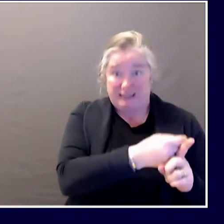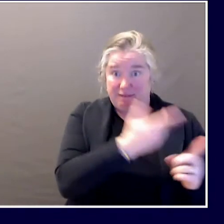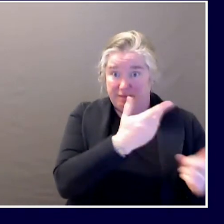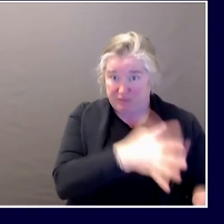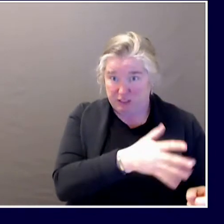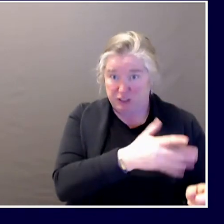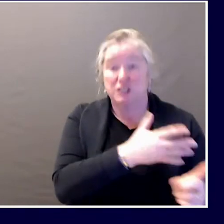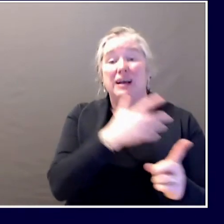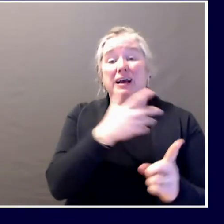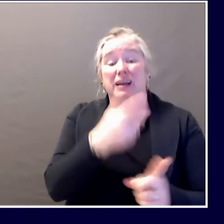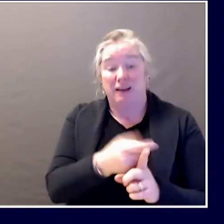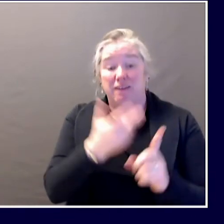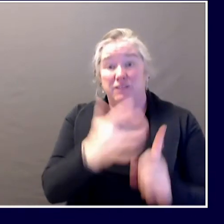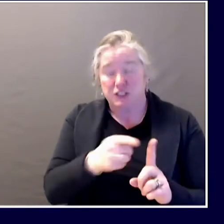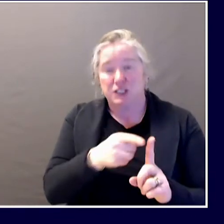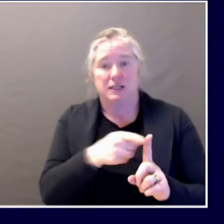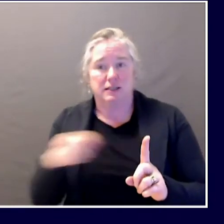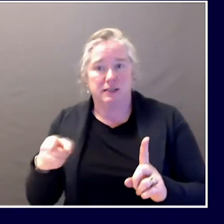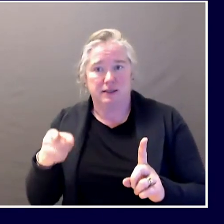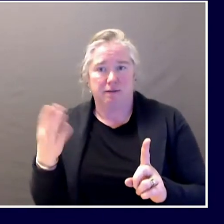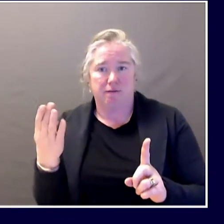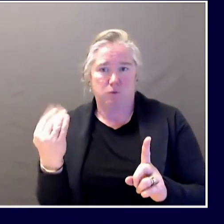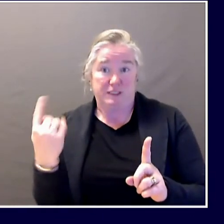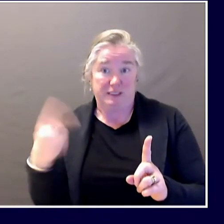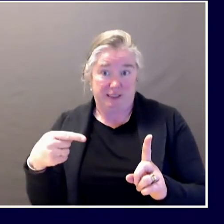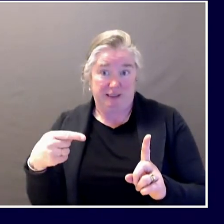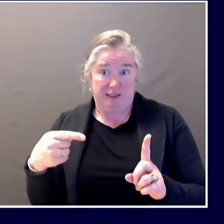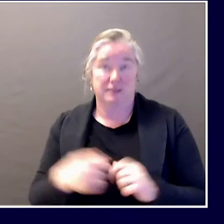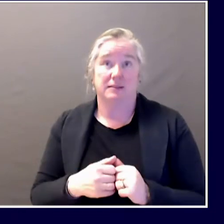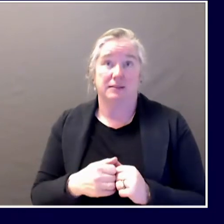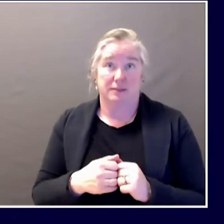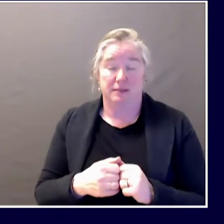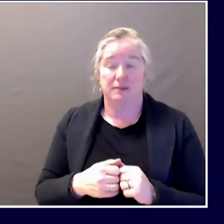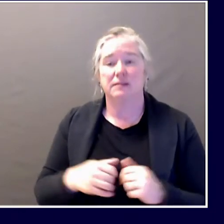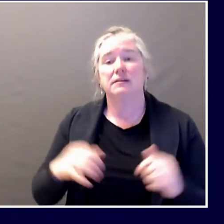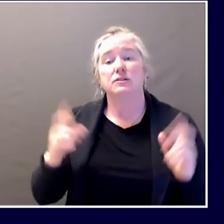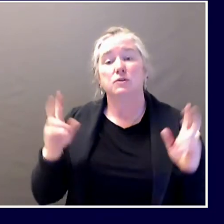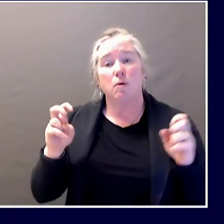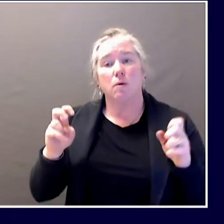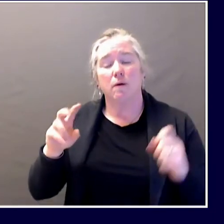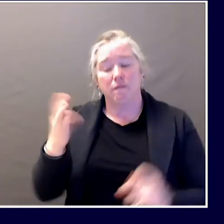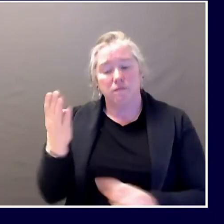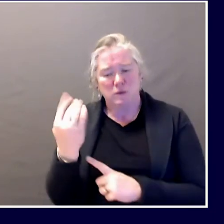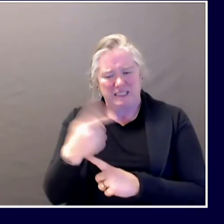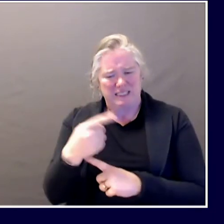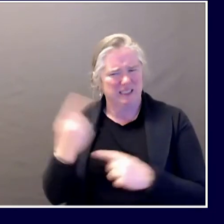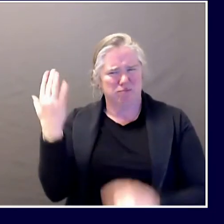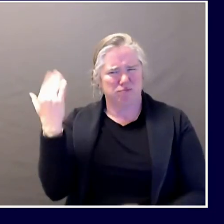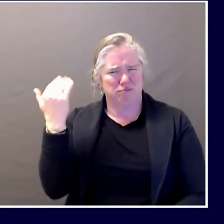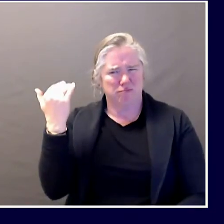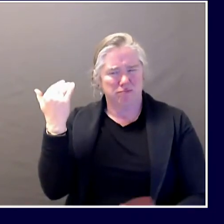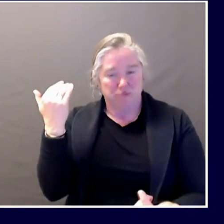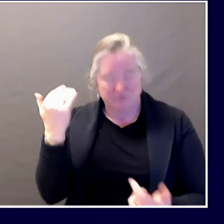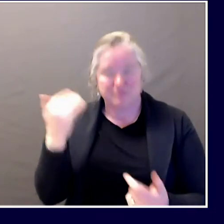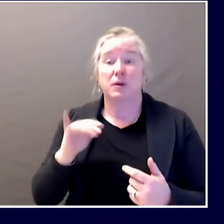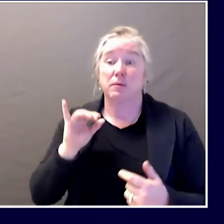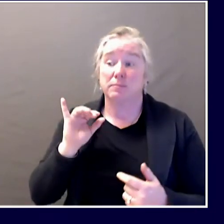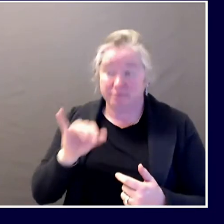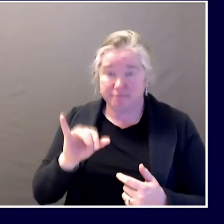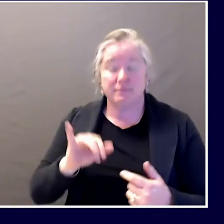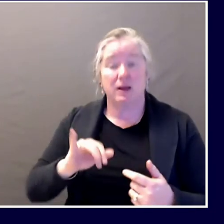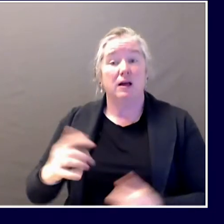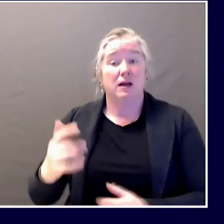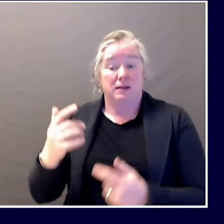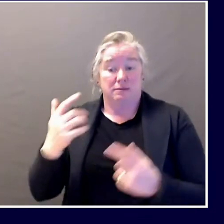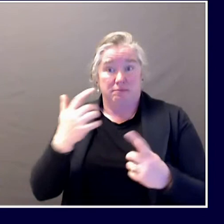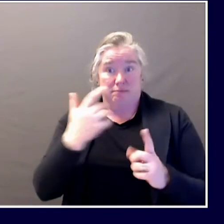Now, why does this 14 days matter when we talk about being fully vaccinated? Well, during that 14-day period, that's